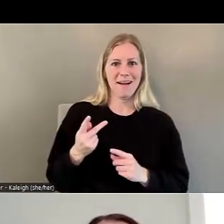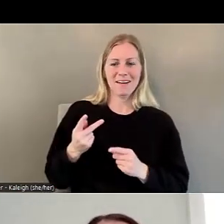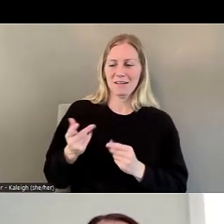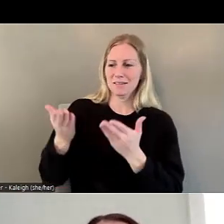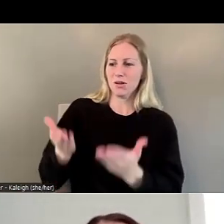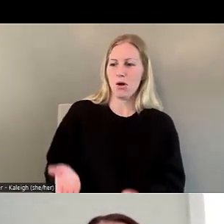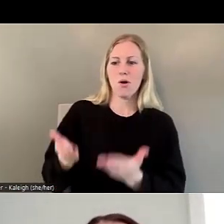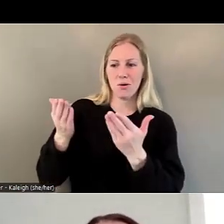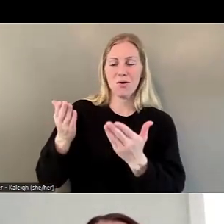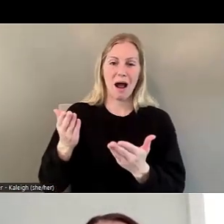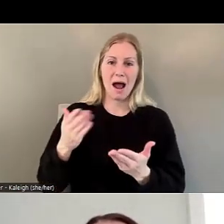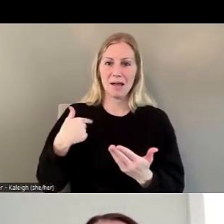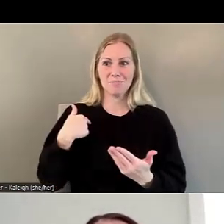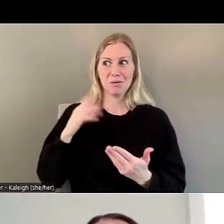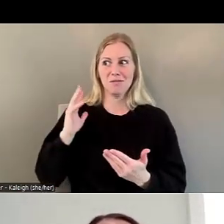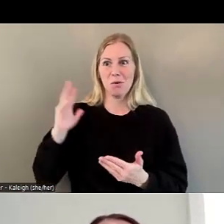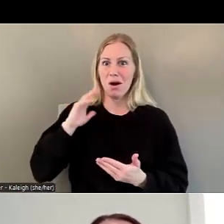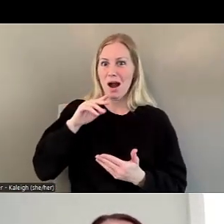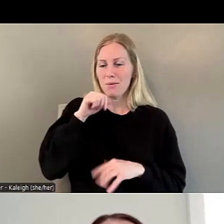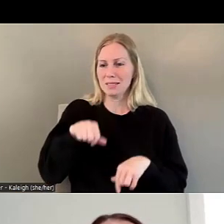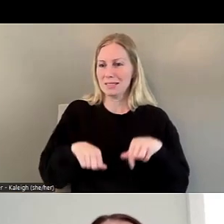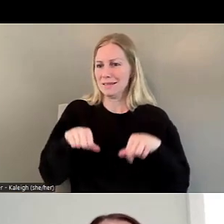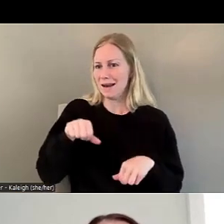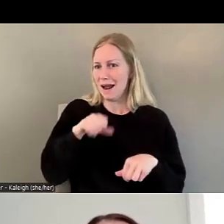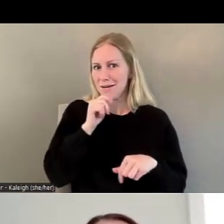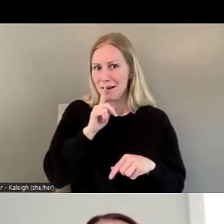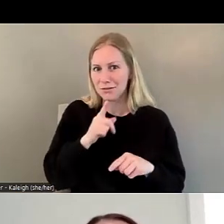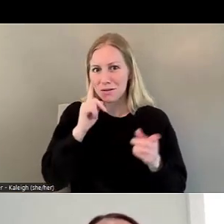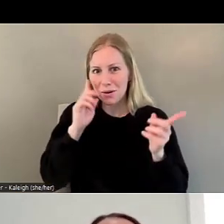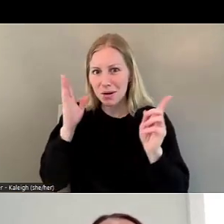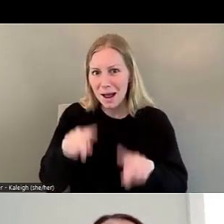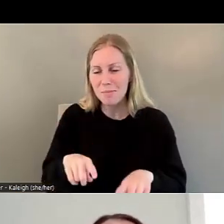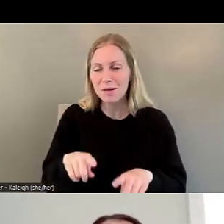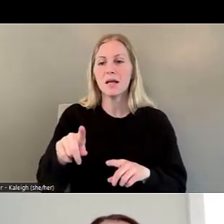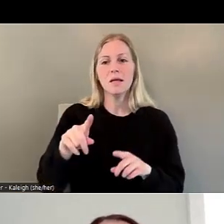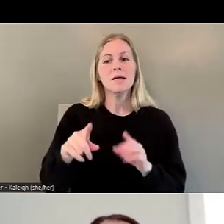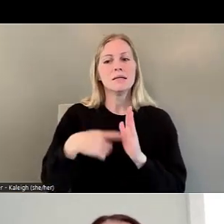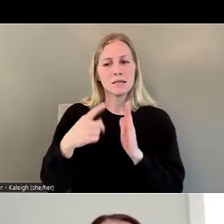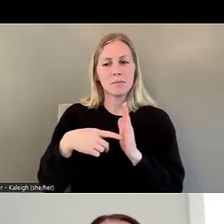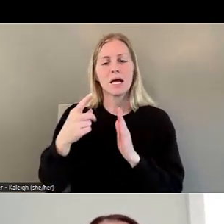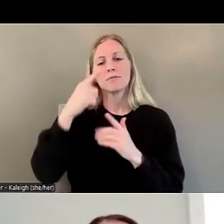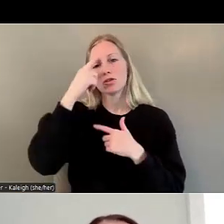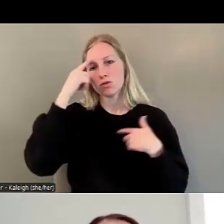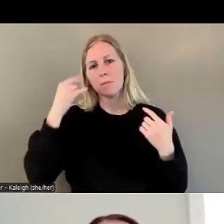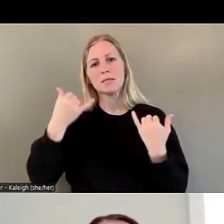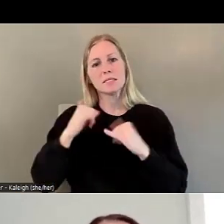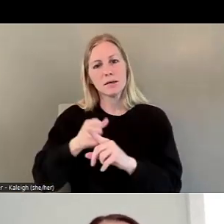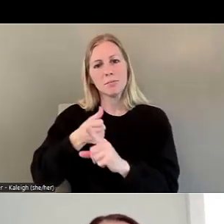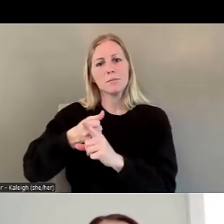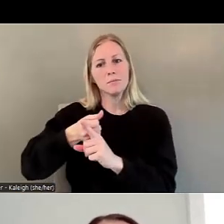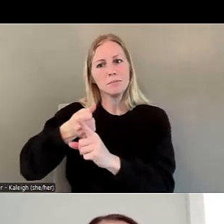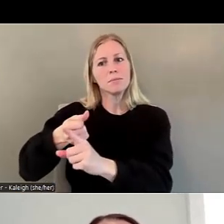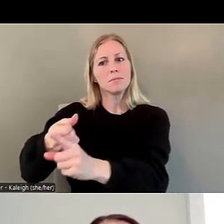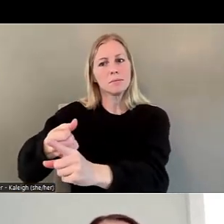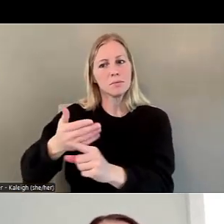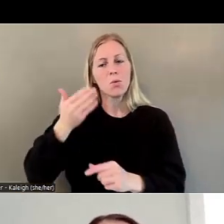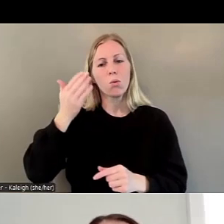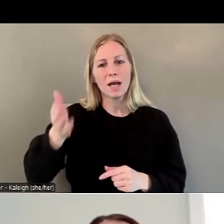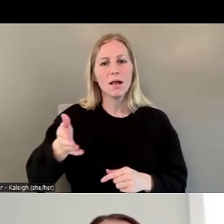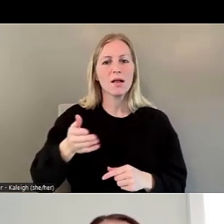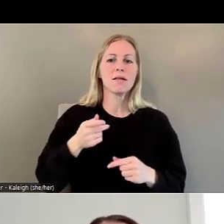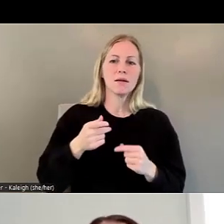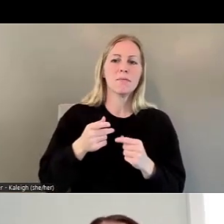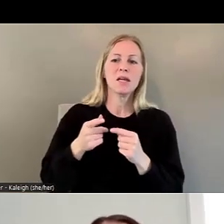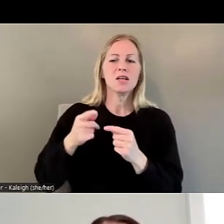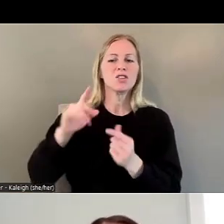happen. But the trauma is still mixed in with his life. There are times he has nightmares of his old school, and he still talks about what happened. And although not as much,